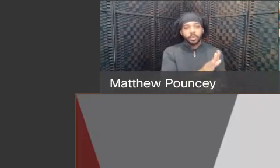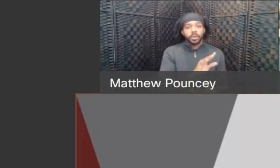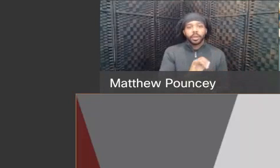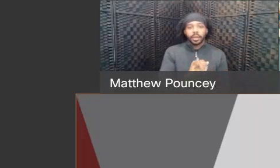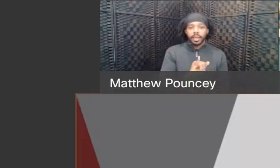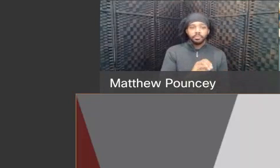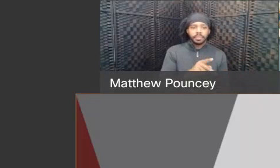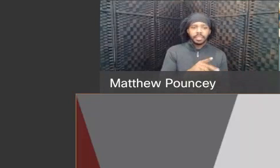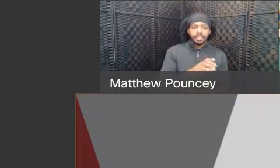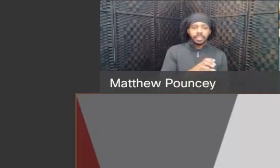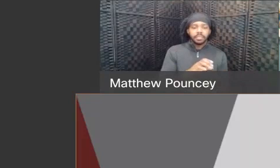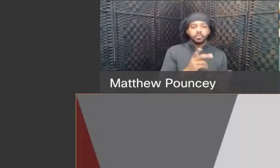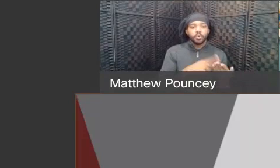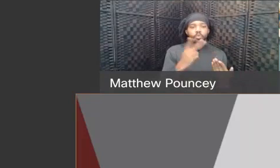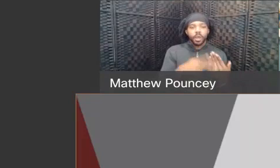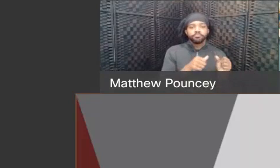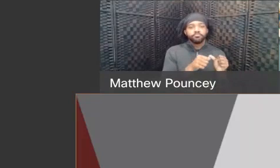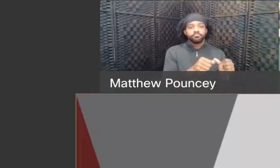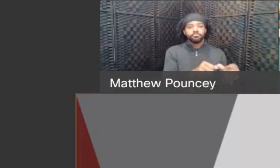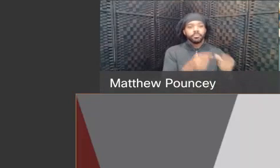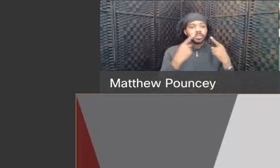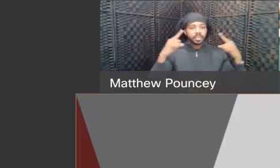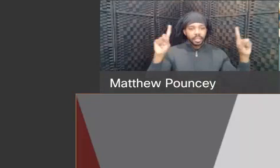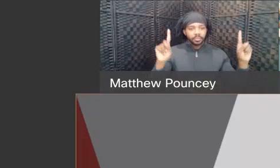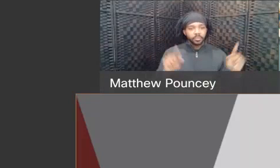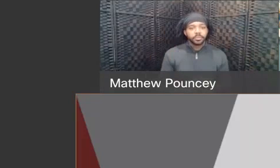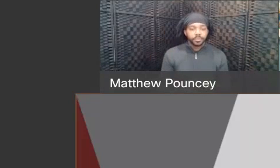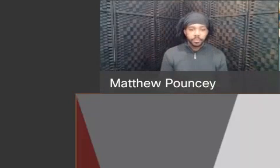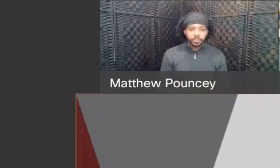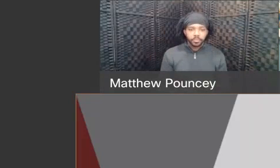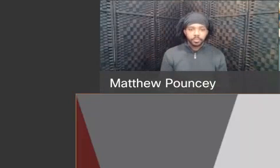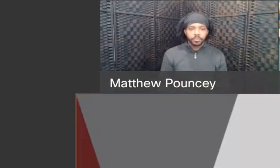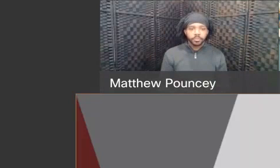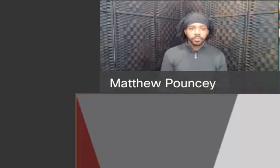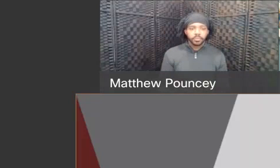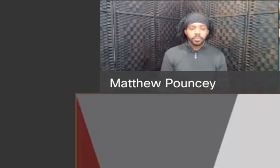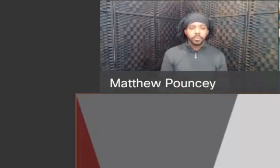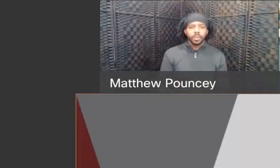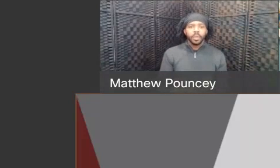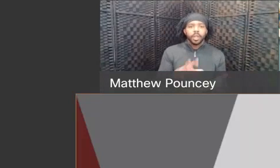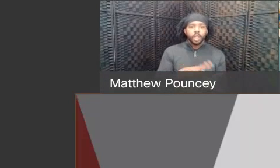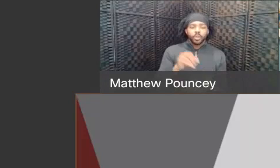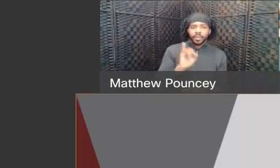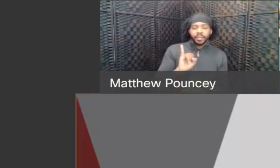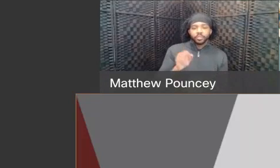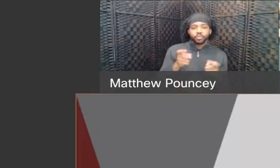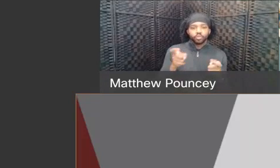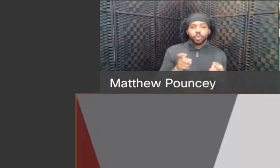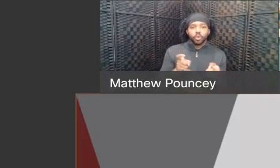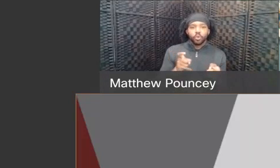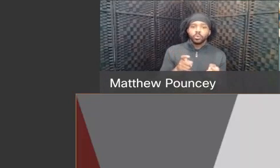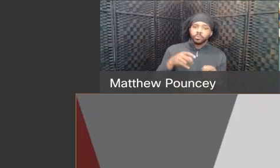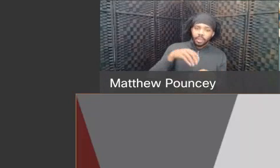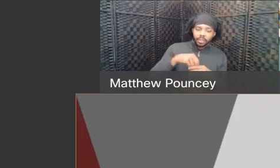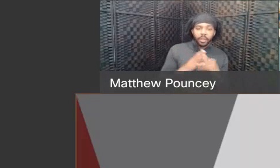successful. Learning infection control at the comfort of your home